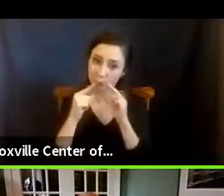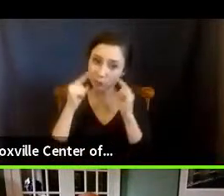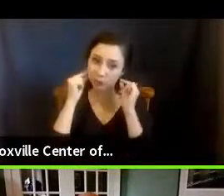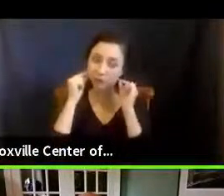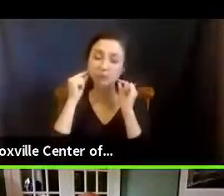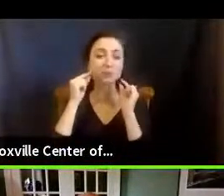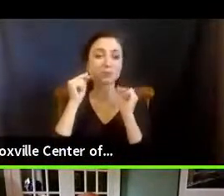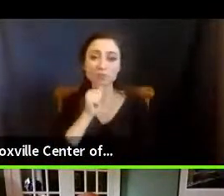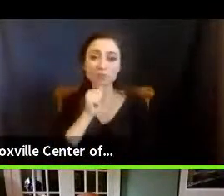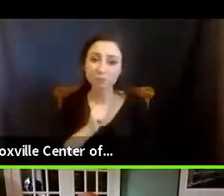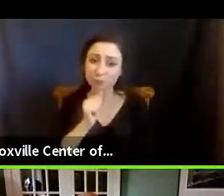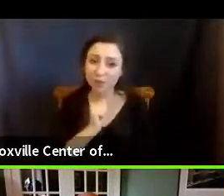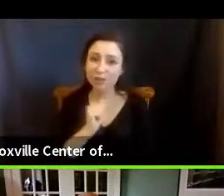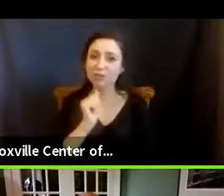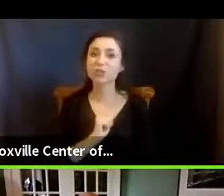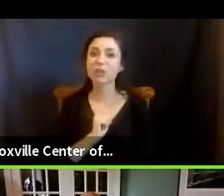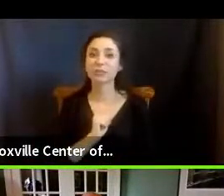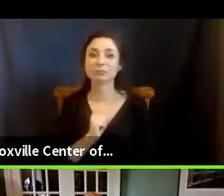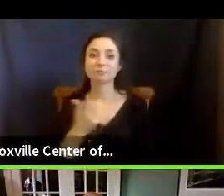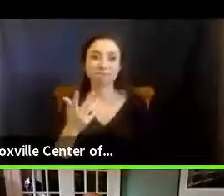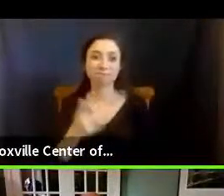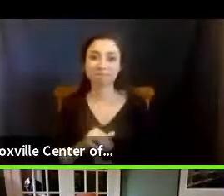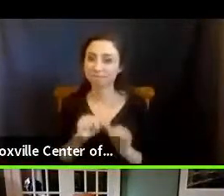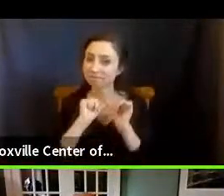be patient and forge ahead.